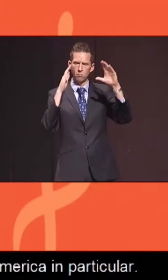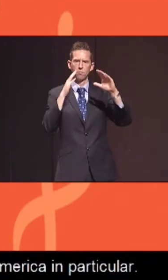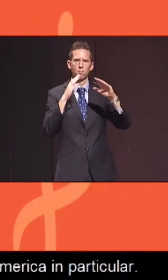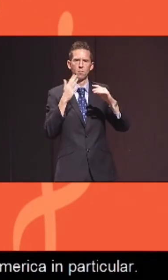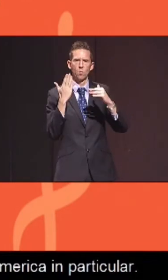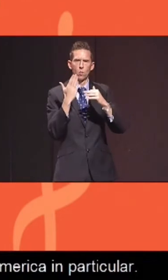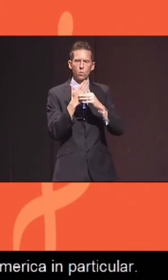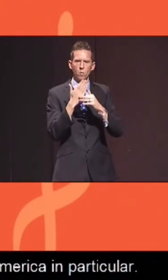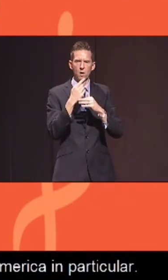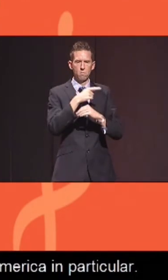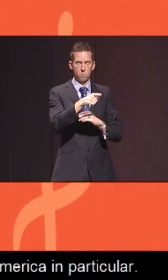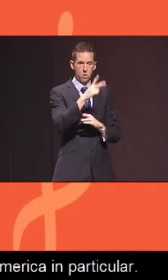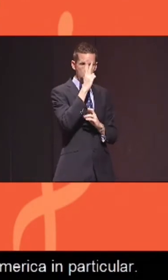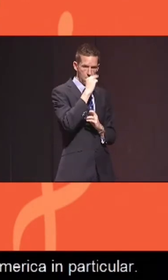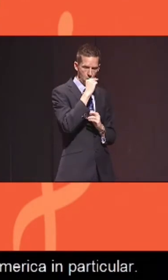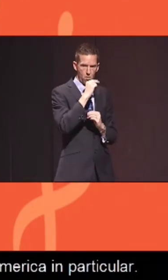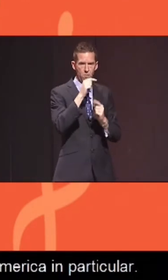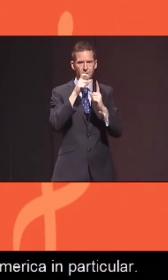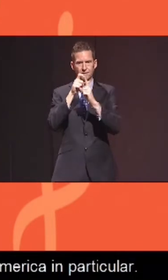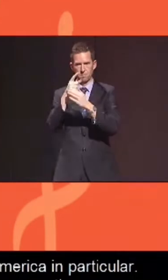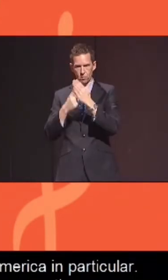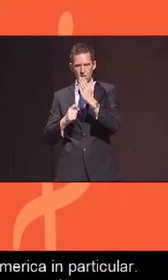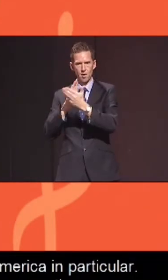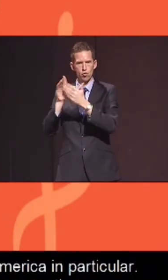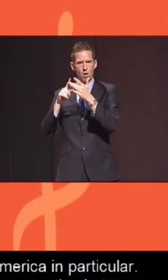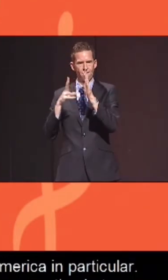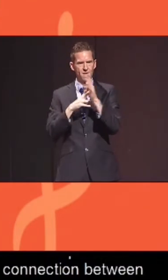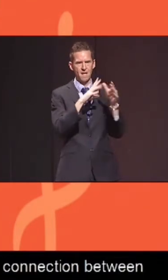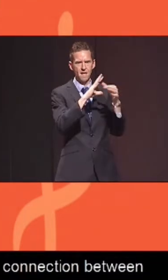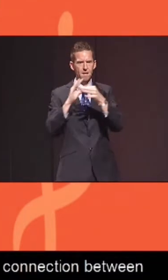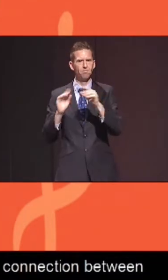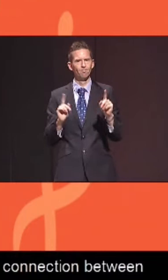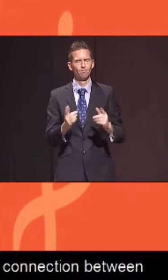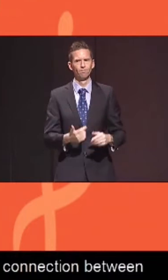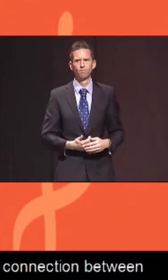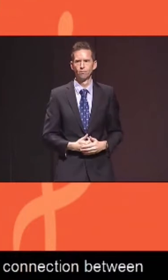between adolescence, disability, and HIV.